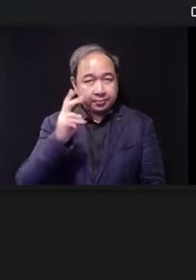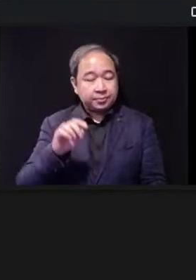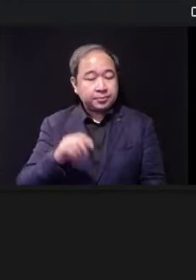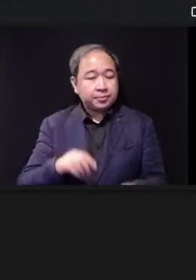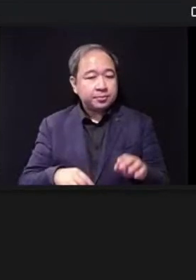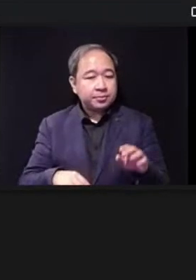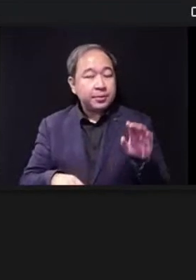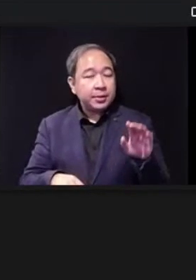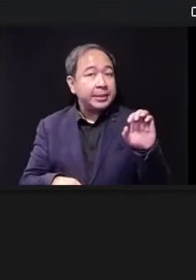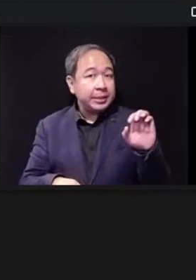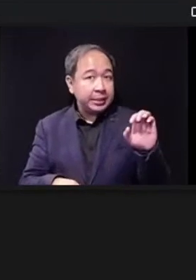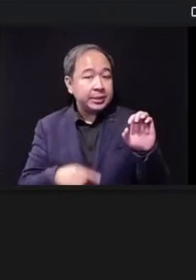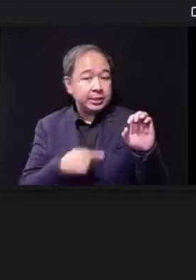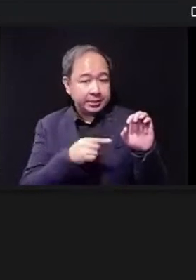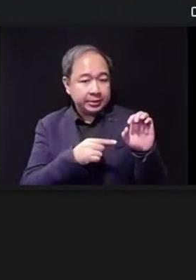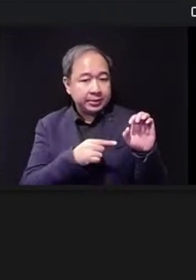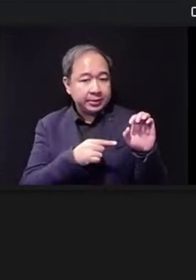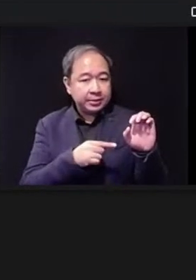E.